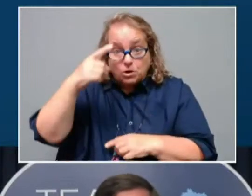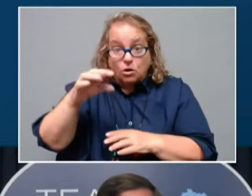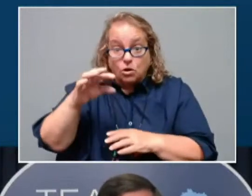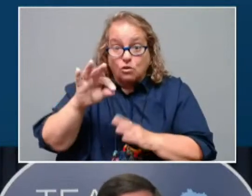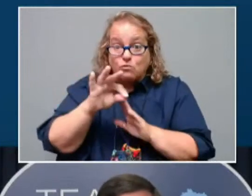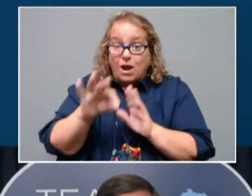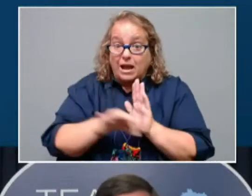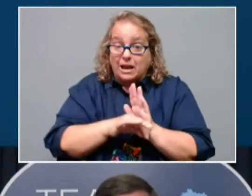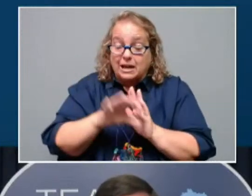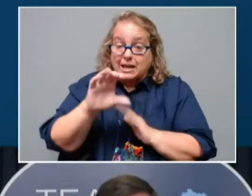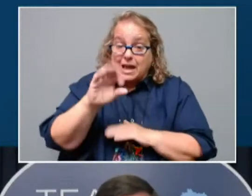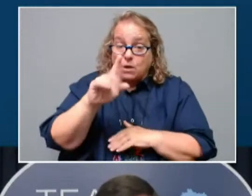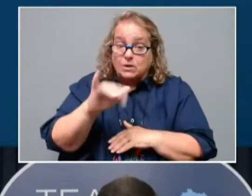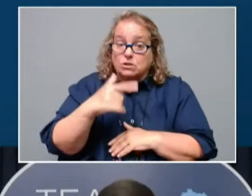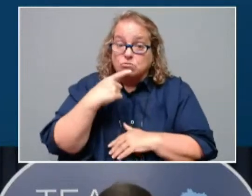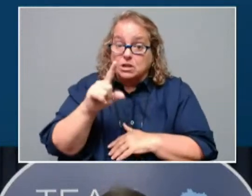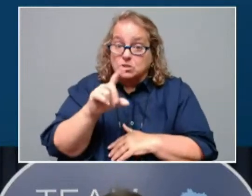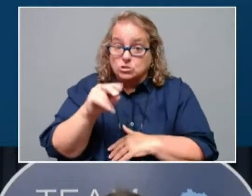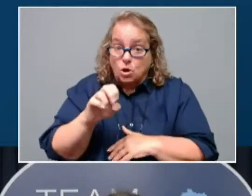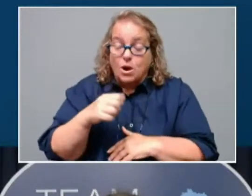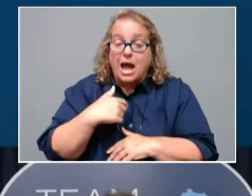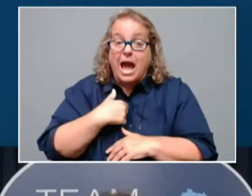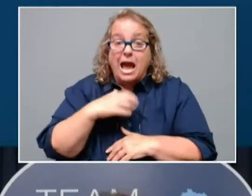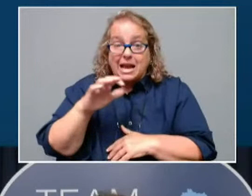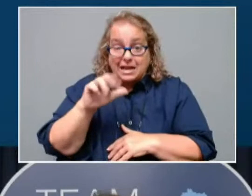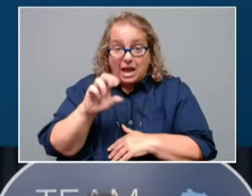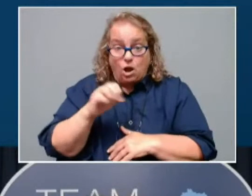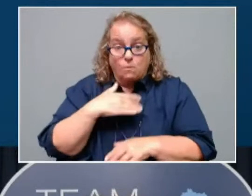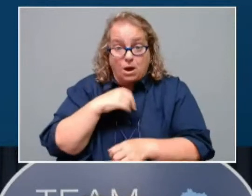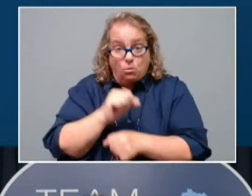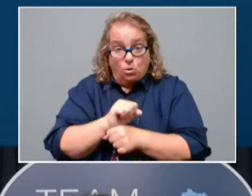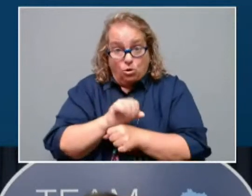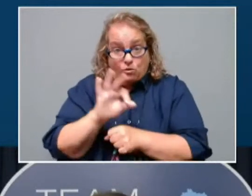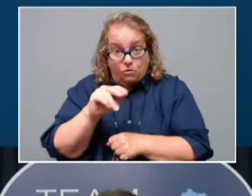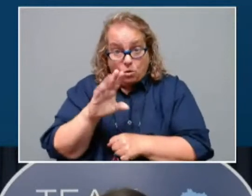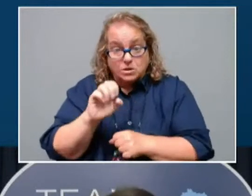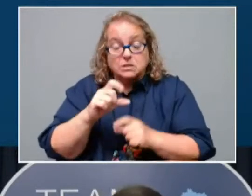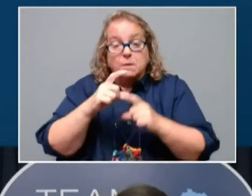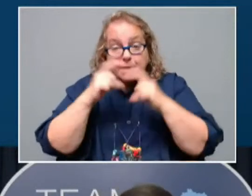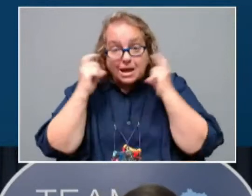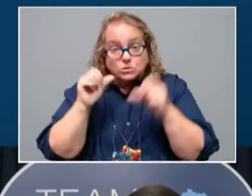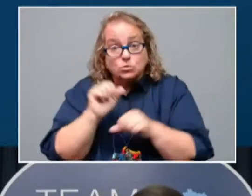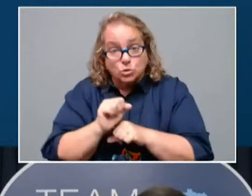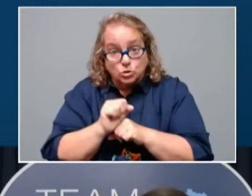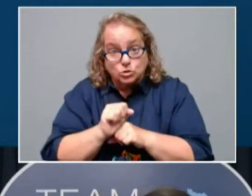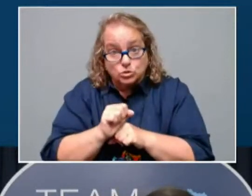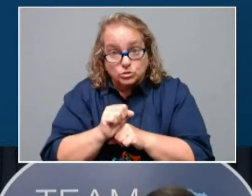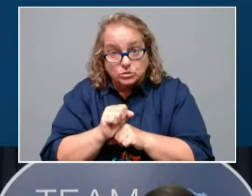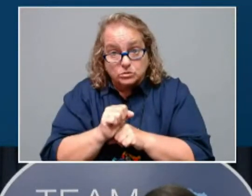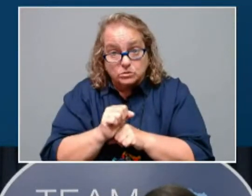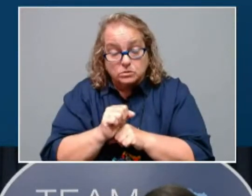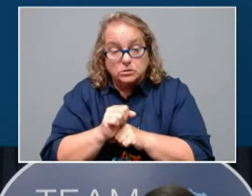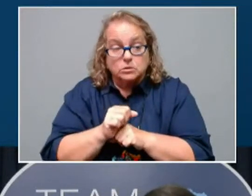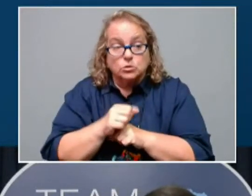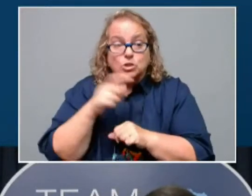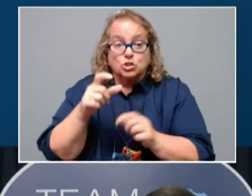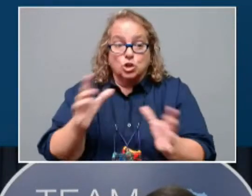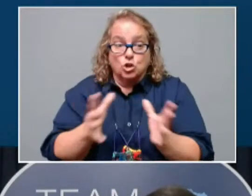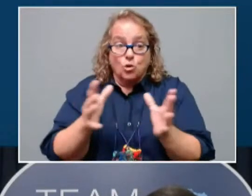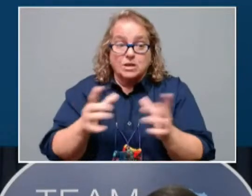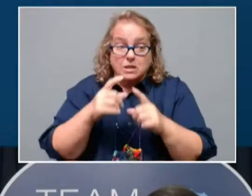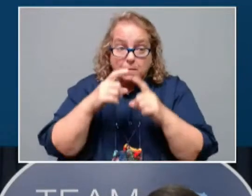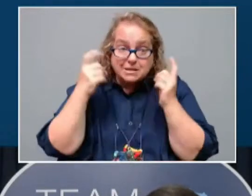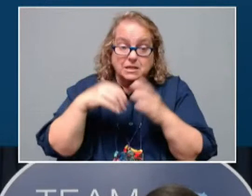care about my workforce, and I know masks work to protect them. We need to be encouraging masking in public indoor